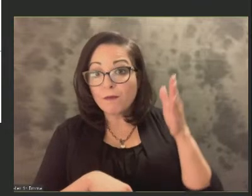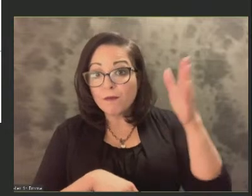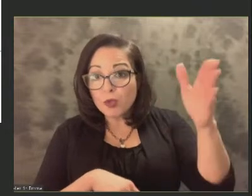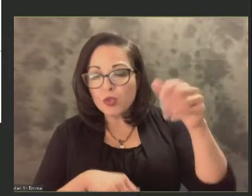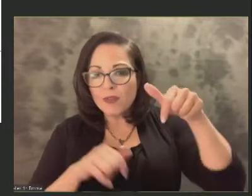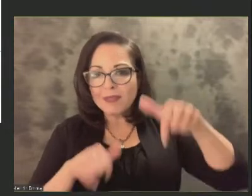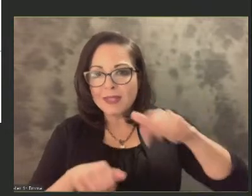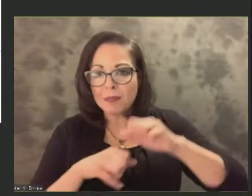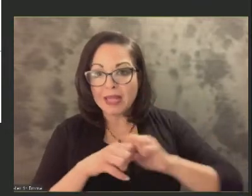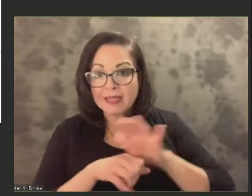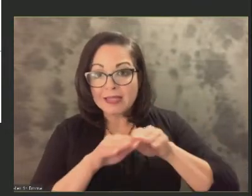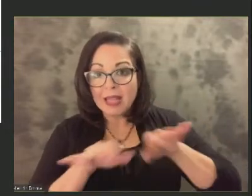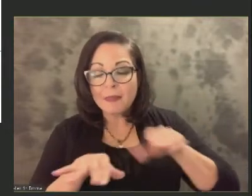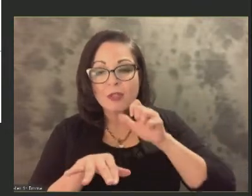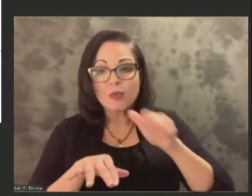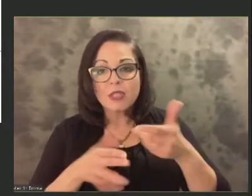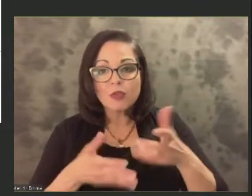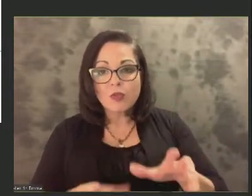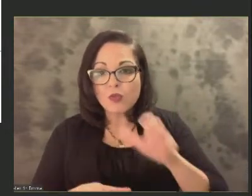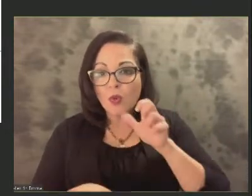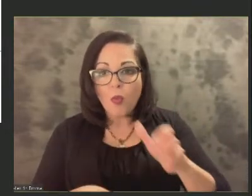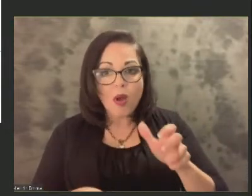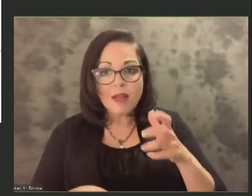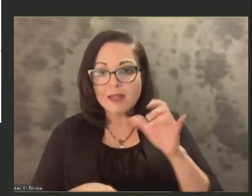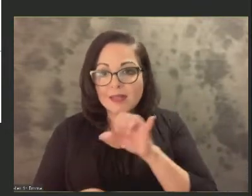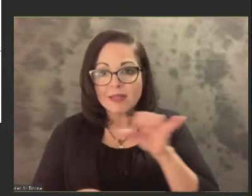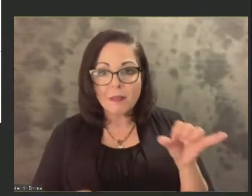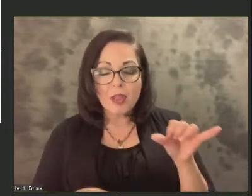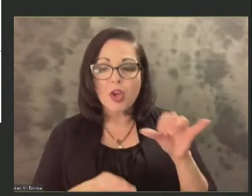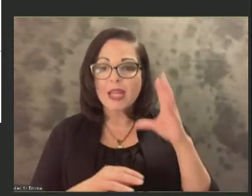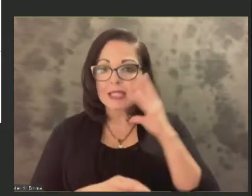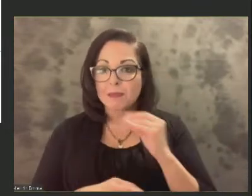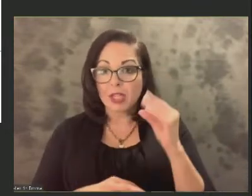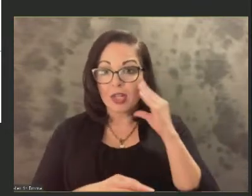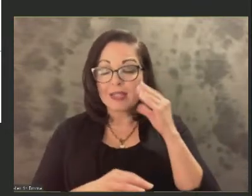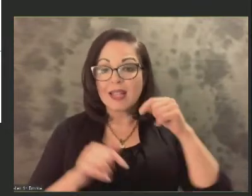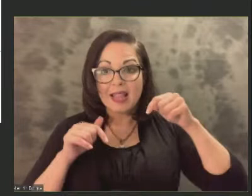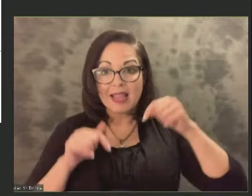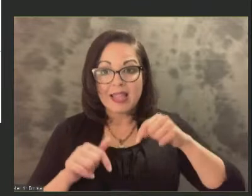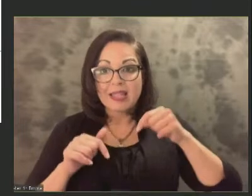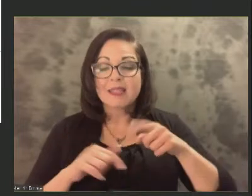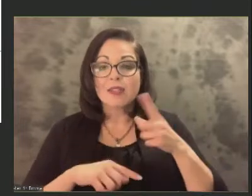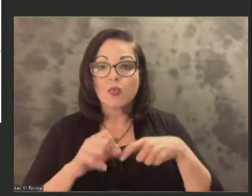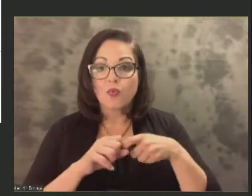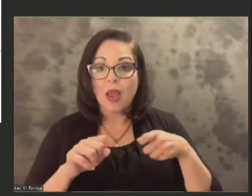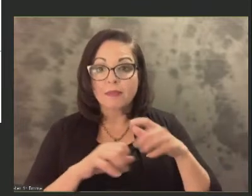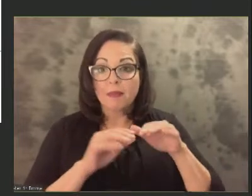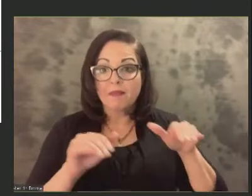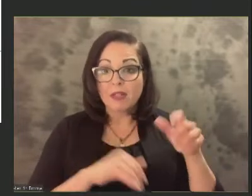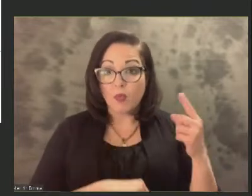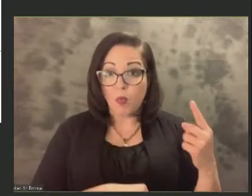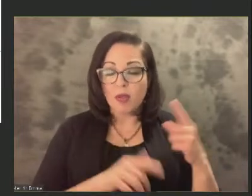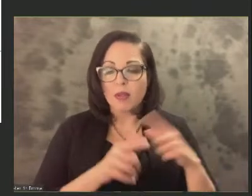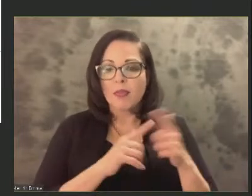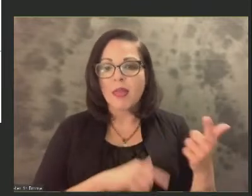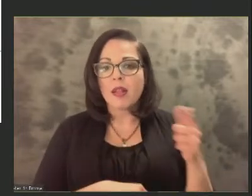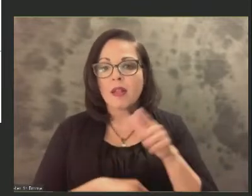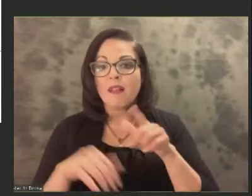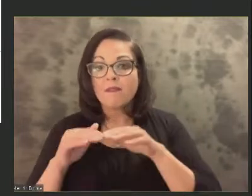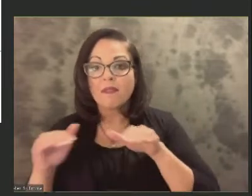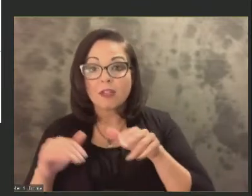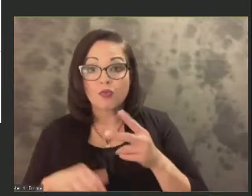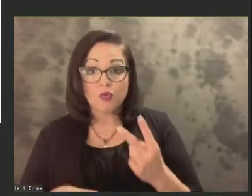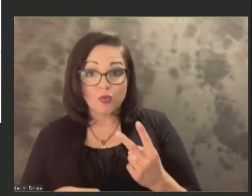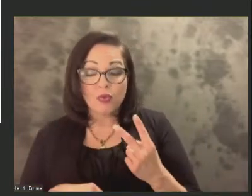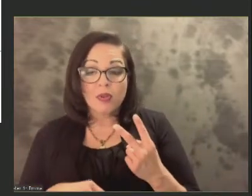have similar experience. This actually wraps up the phase 1. And then we moved to phase 2 of the work that